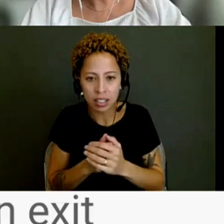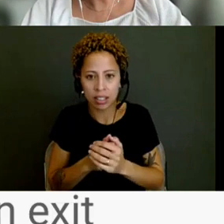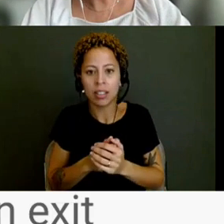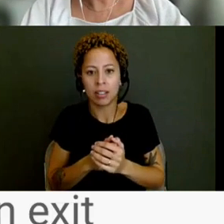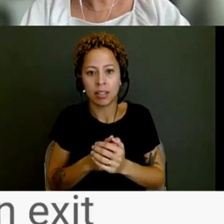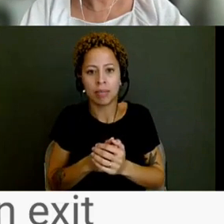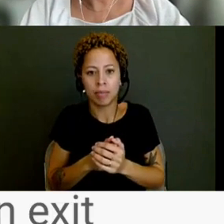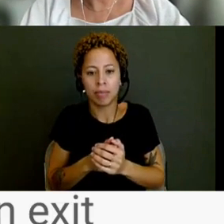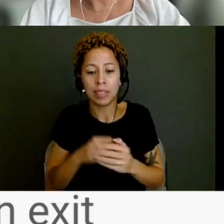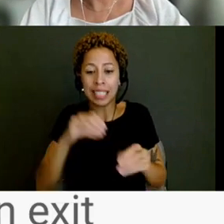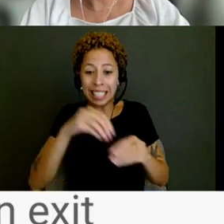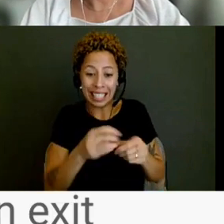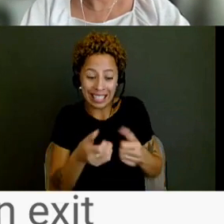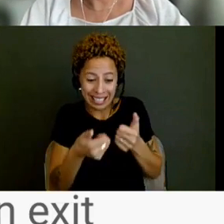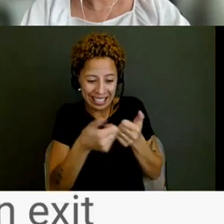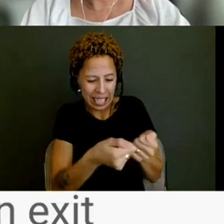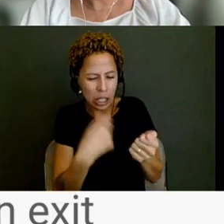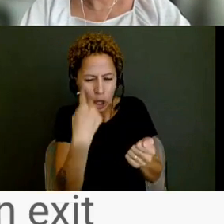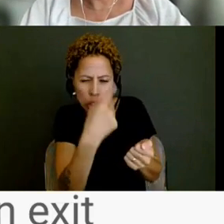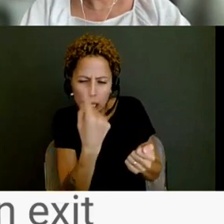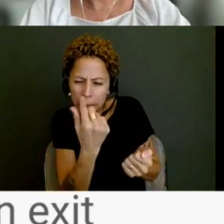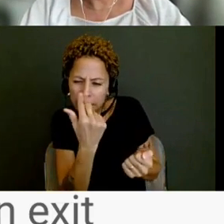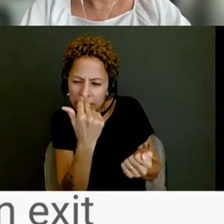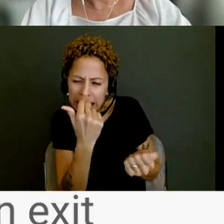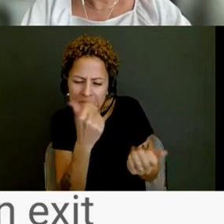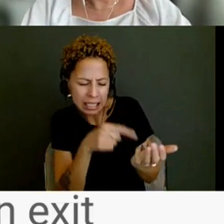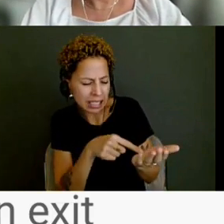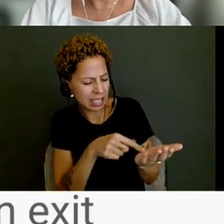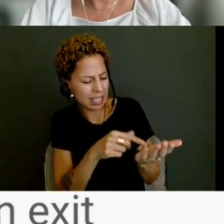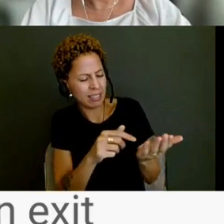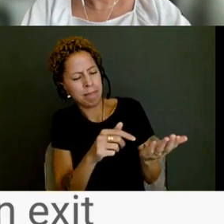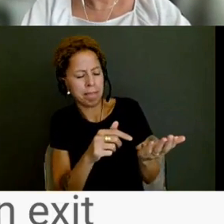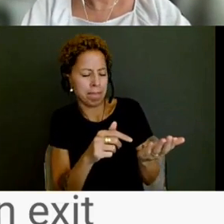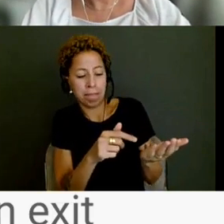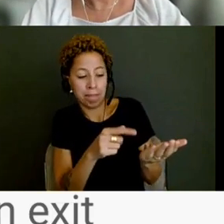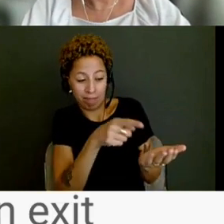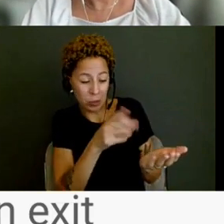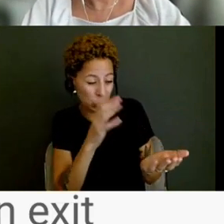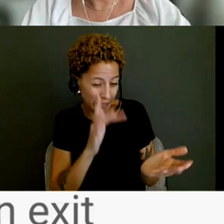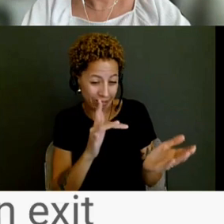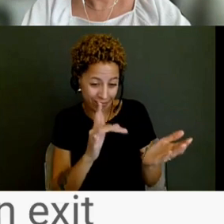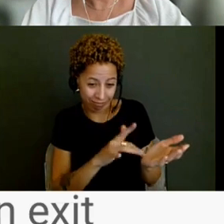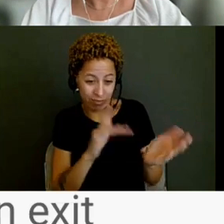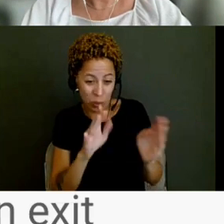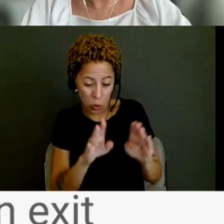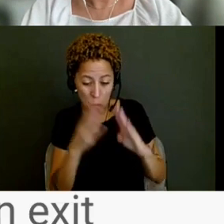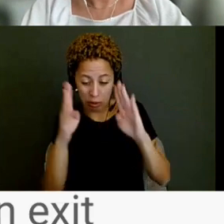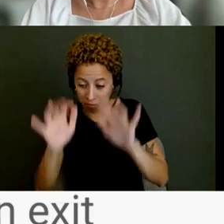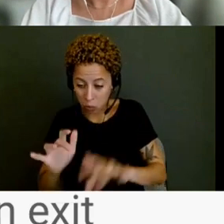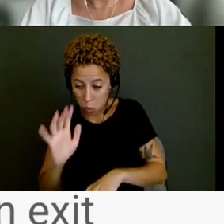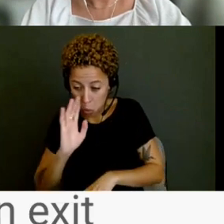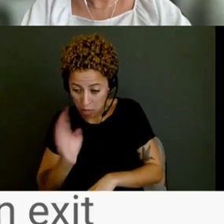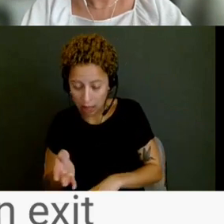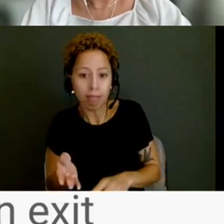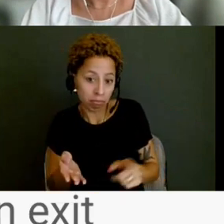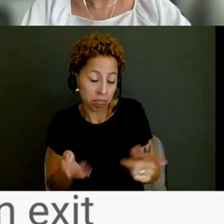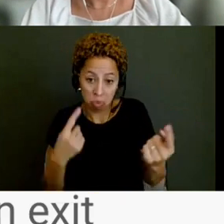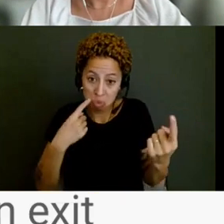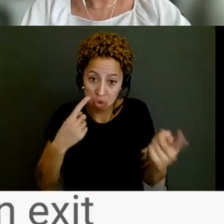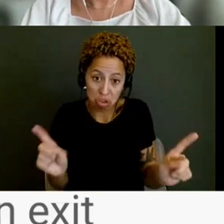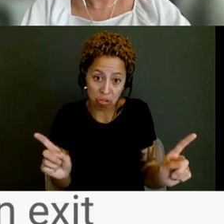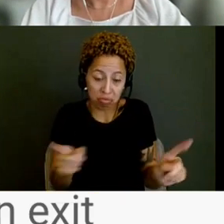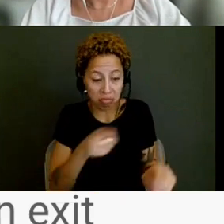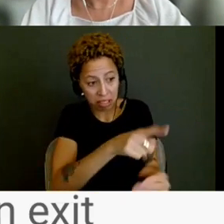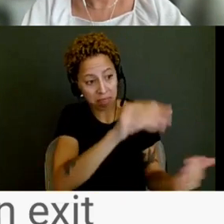the text message. So I was a little concerned about how it would all go, but it worked really well. And I got the completed